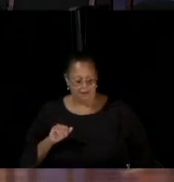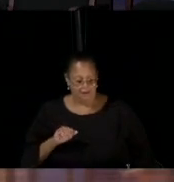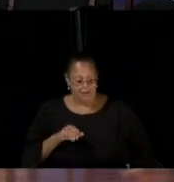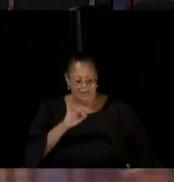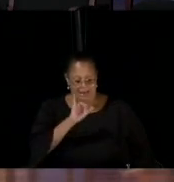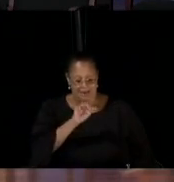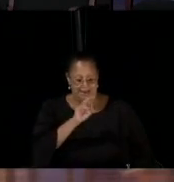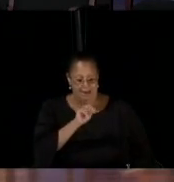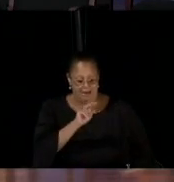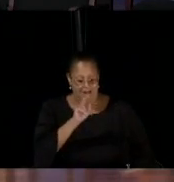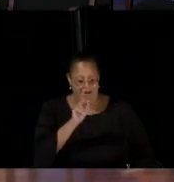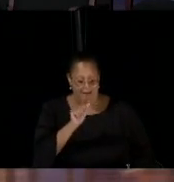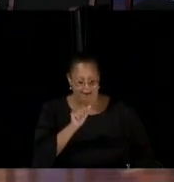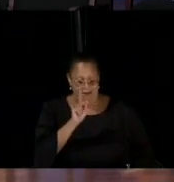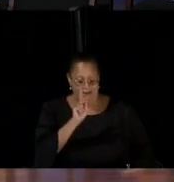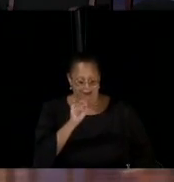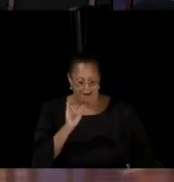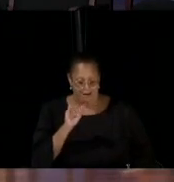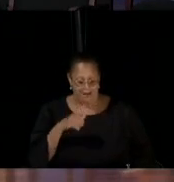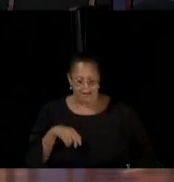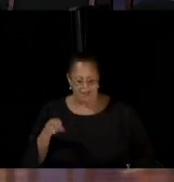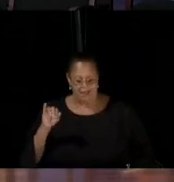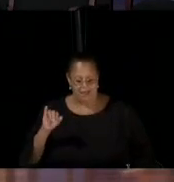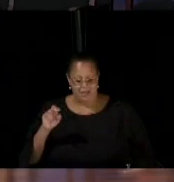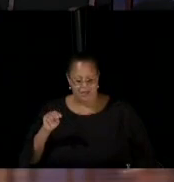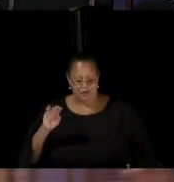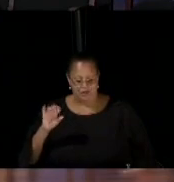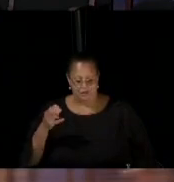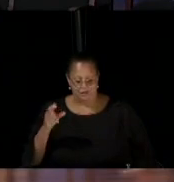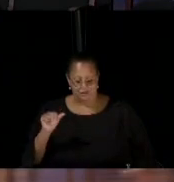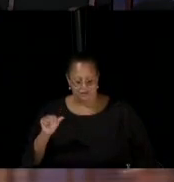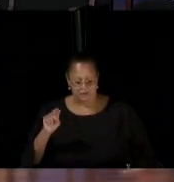Inyake Inchinsandage.